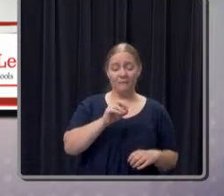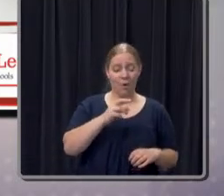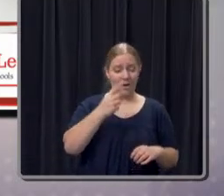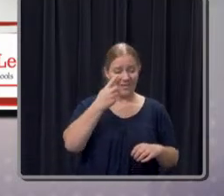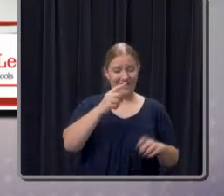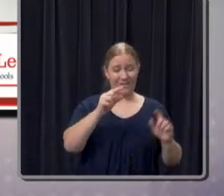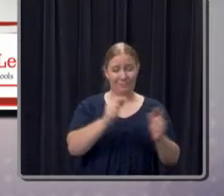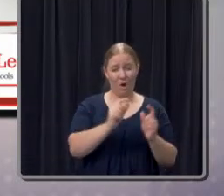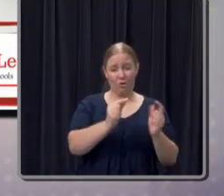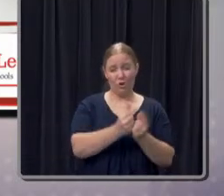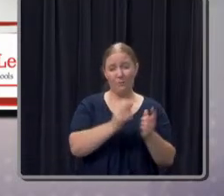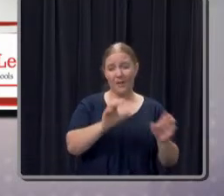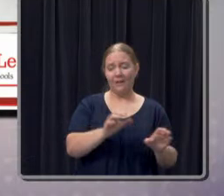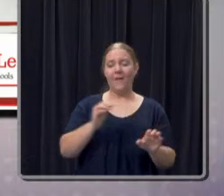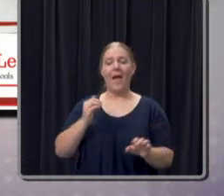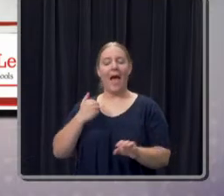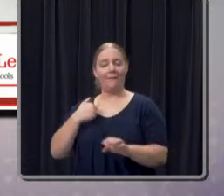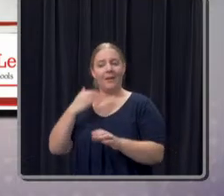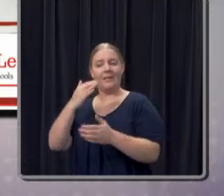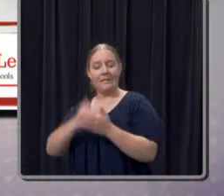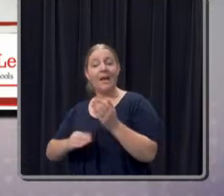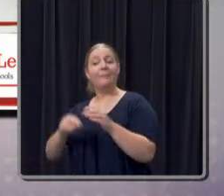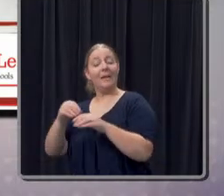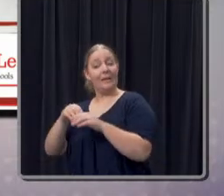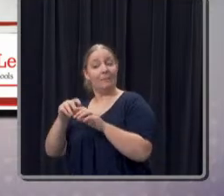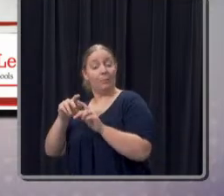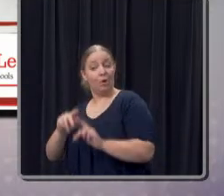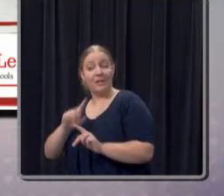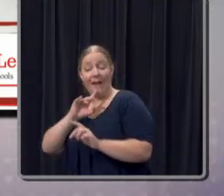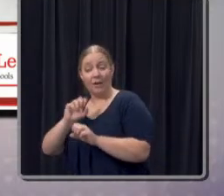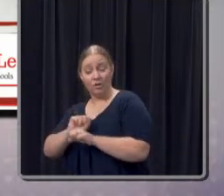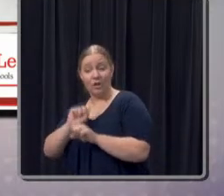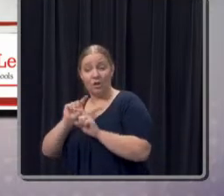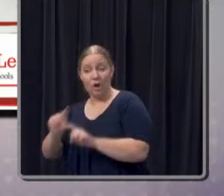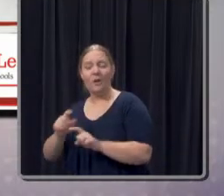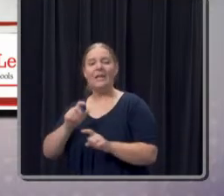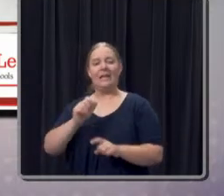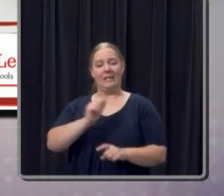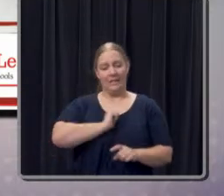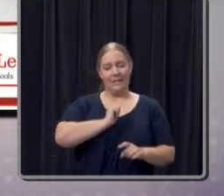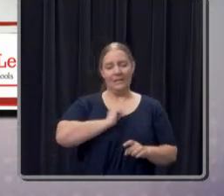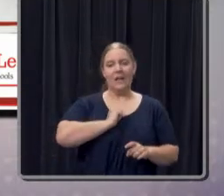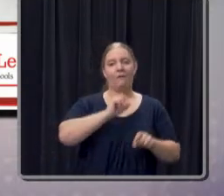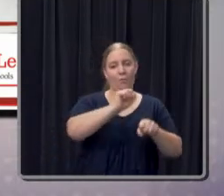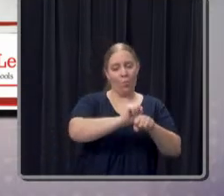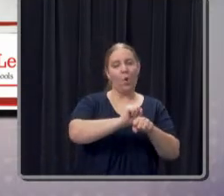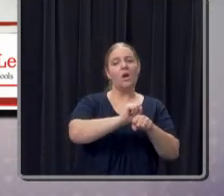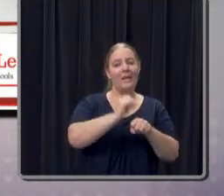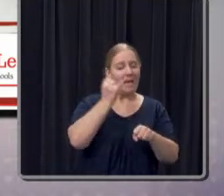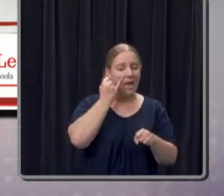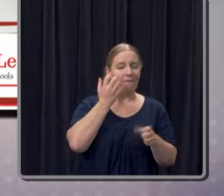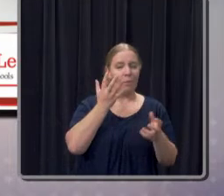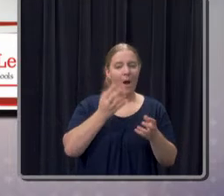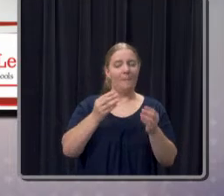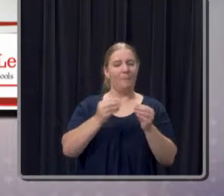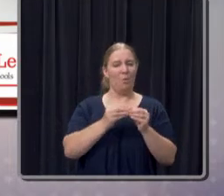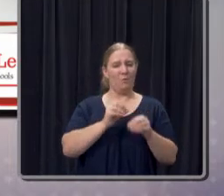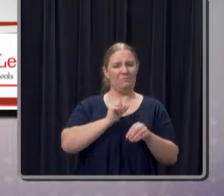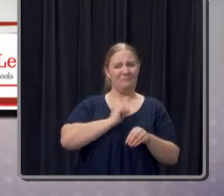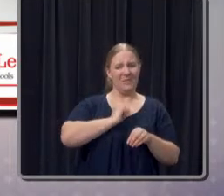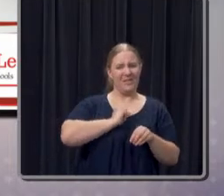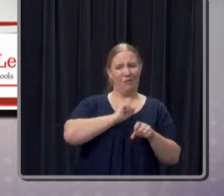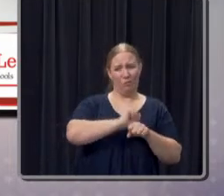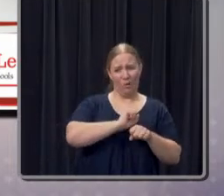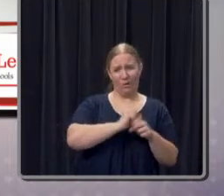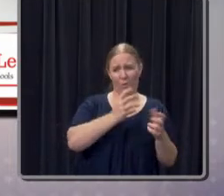activities. We have some in-person sessions as well as some self-paced sessions for educators who would like to do a little bit more on their own.